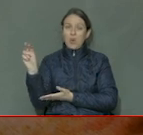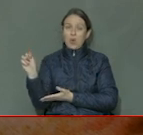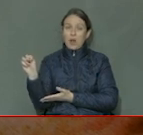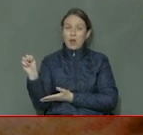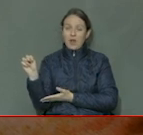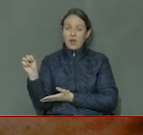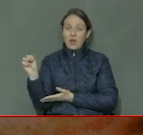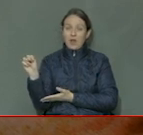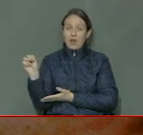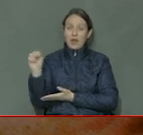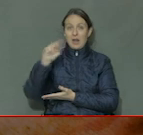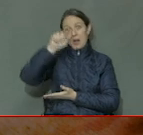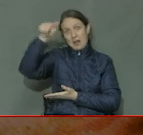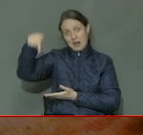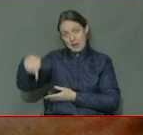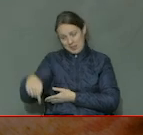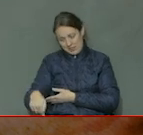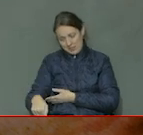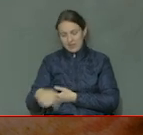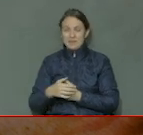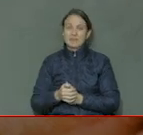the way down.